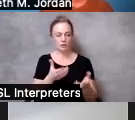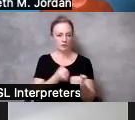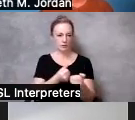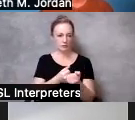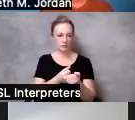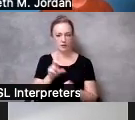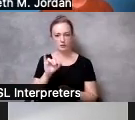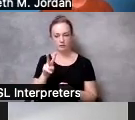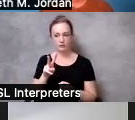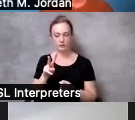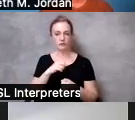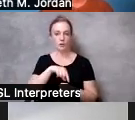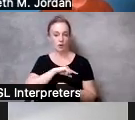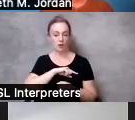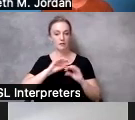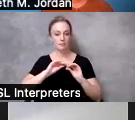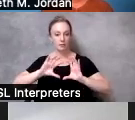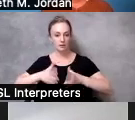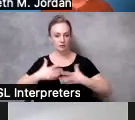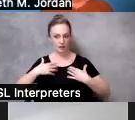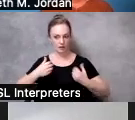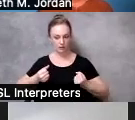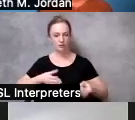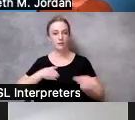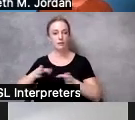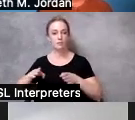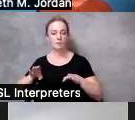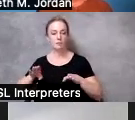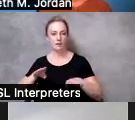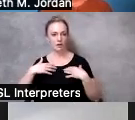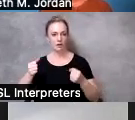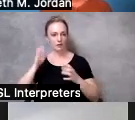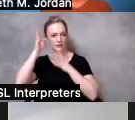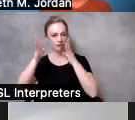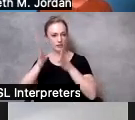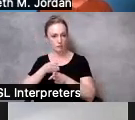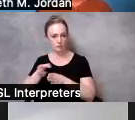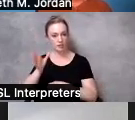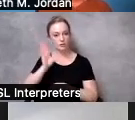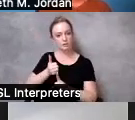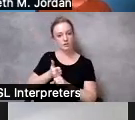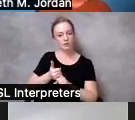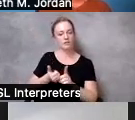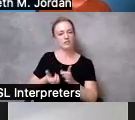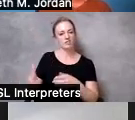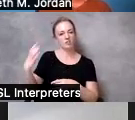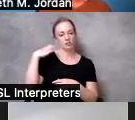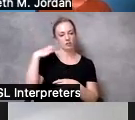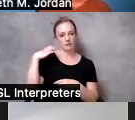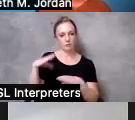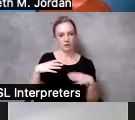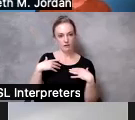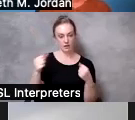and Population Health, and the Behavioral Health Innovation Branch. She was formerly the Chief Behavioral Health Officer at Department for